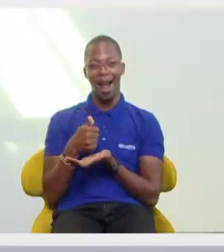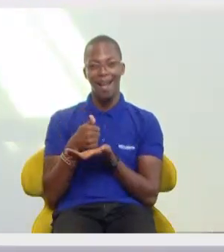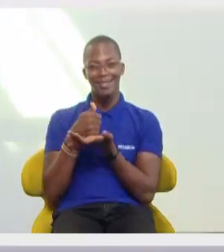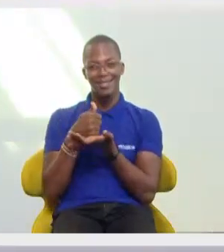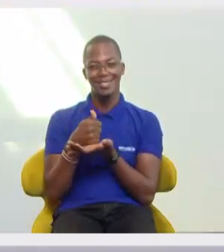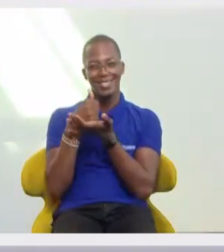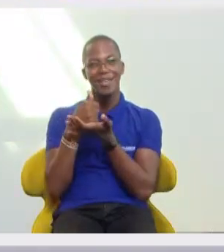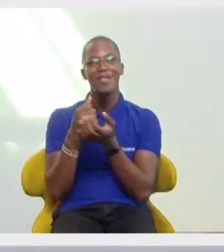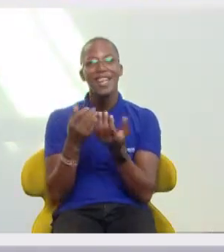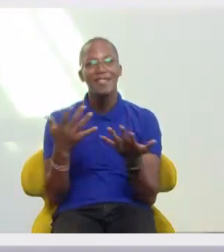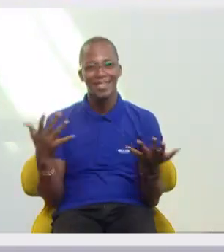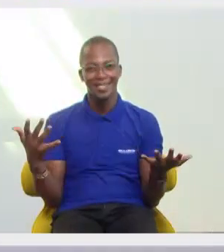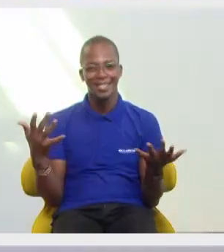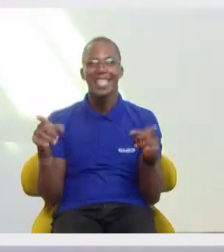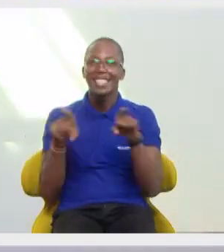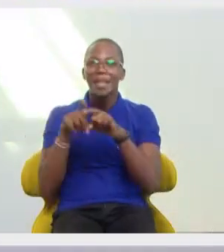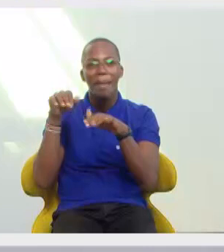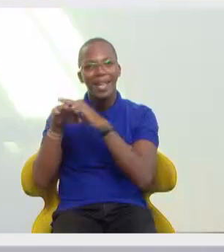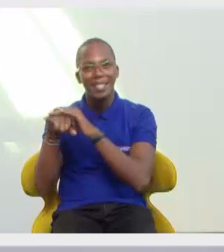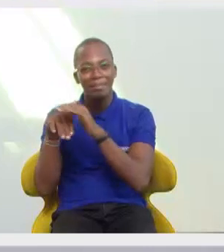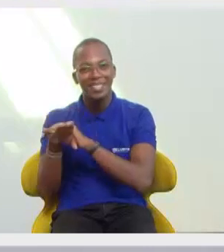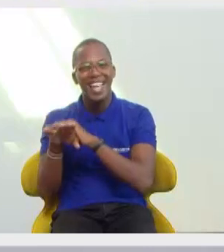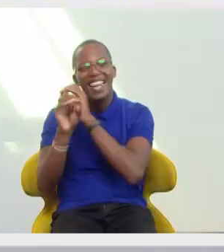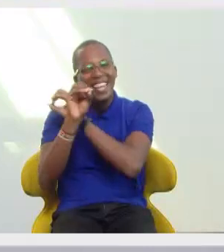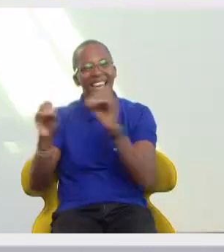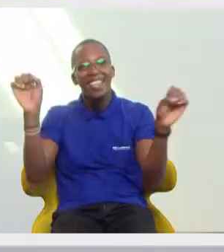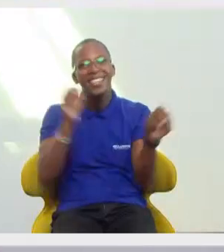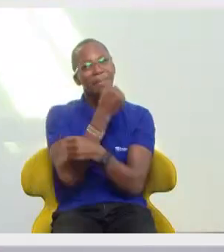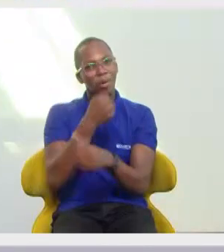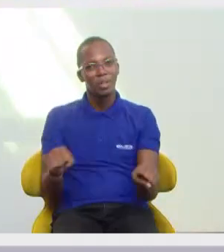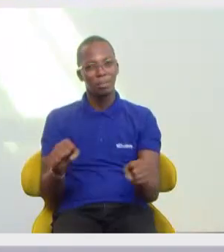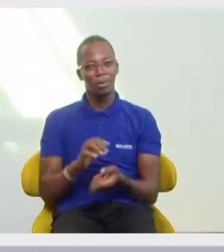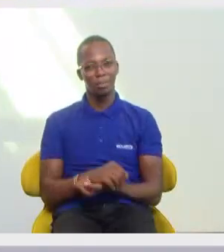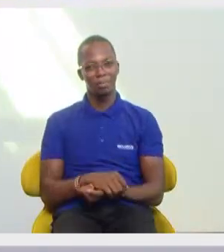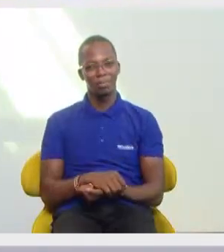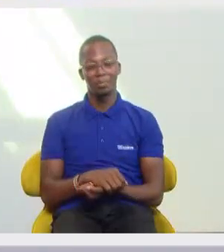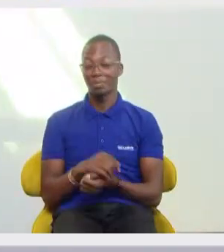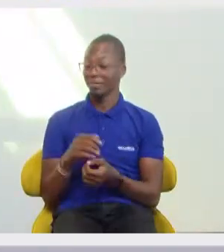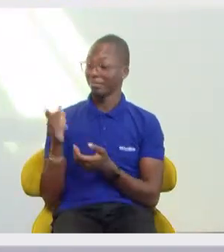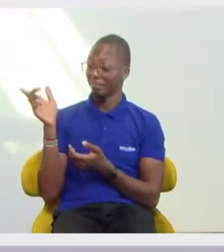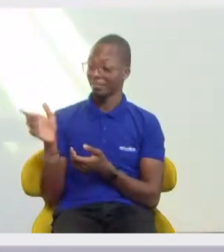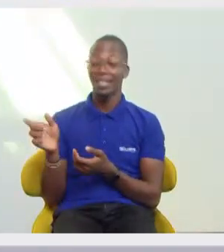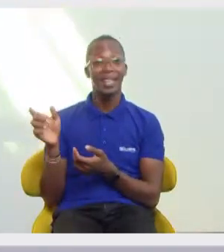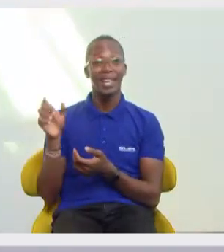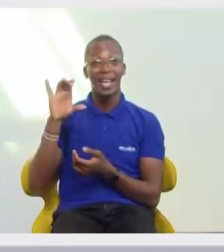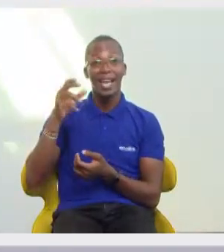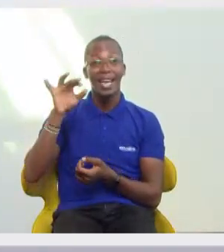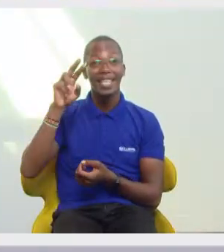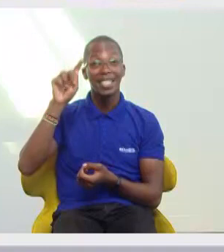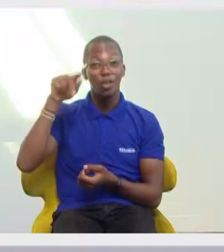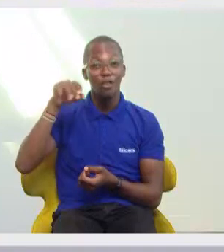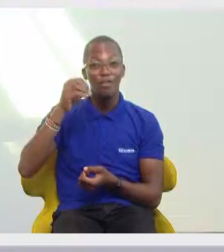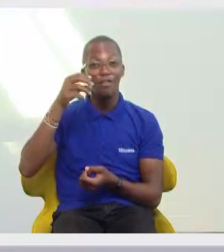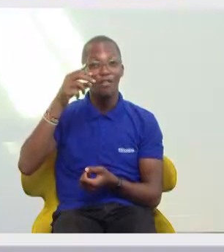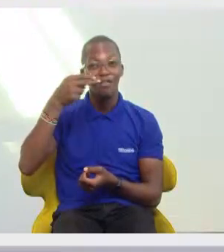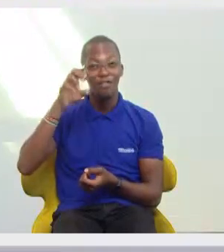and accessibility, nothing is impossible. What Christopher from Google can code